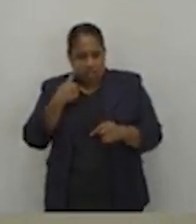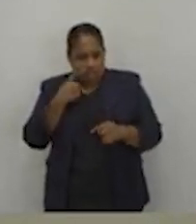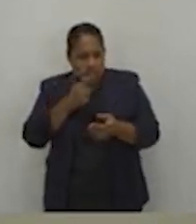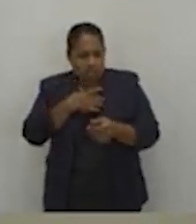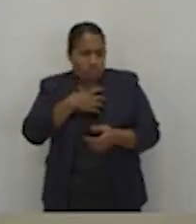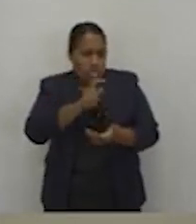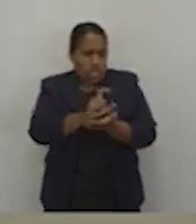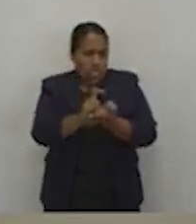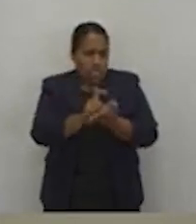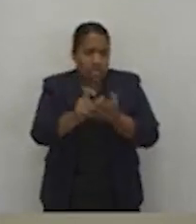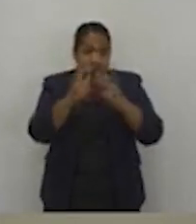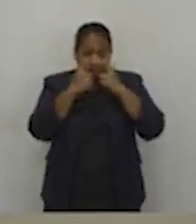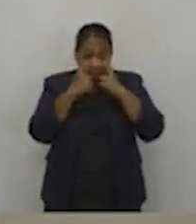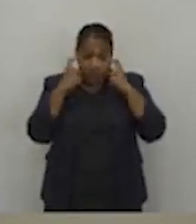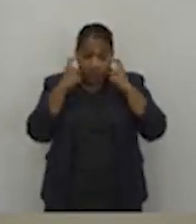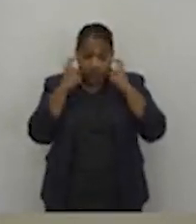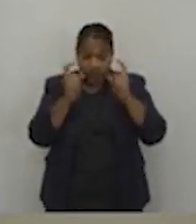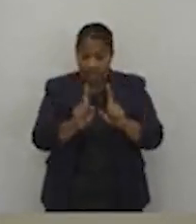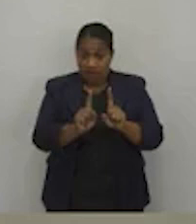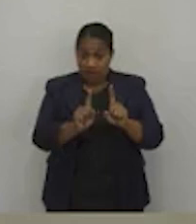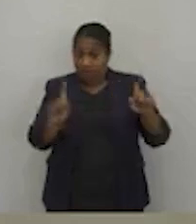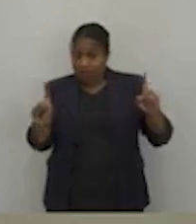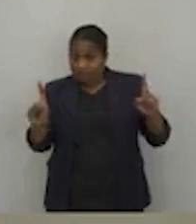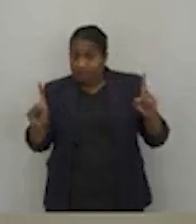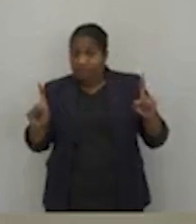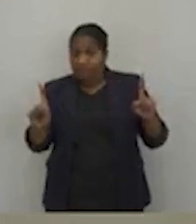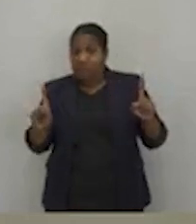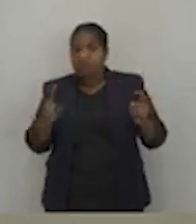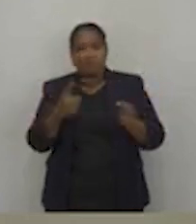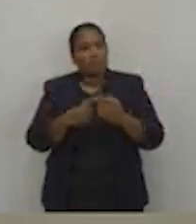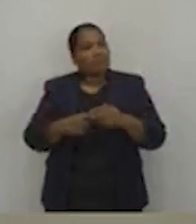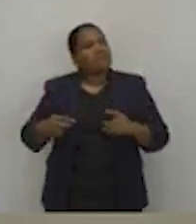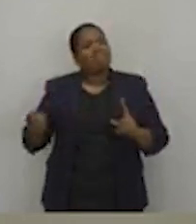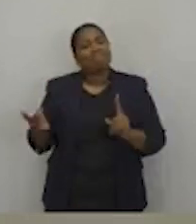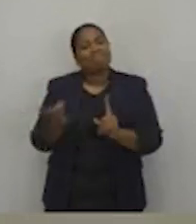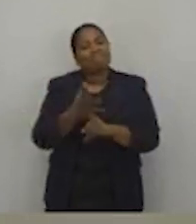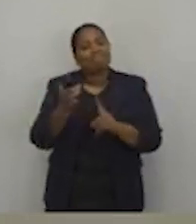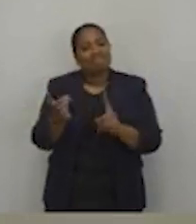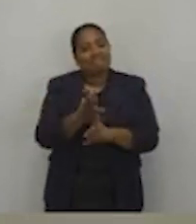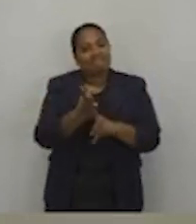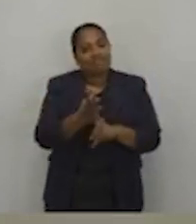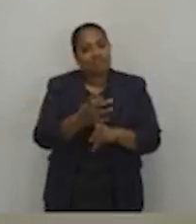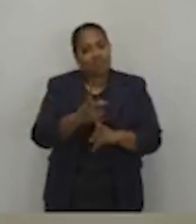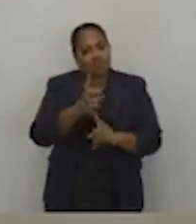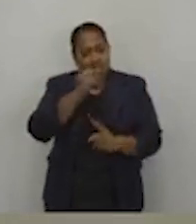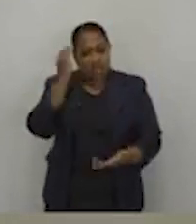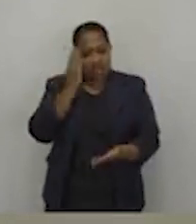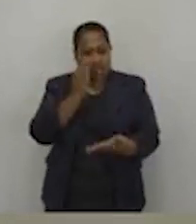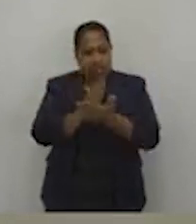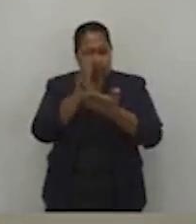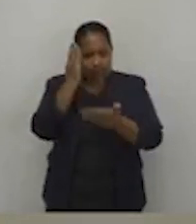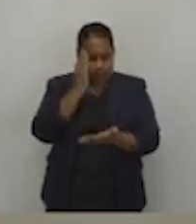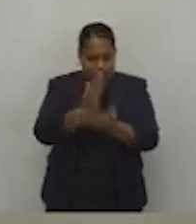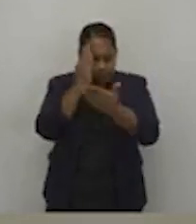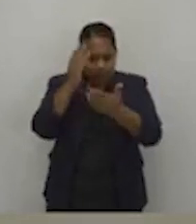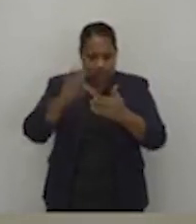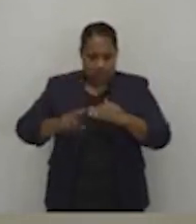wearing and physical distancing is absolutely essential to stop the virus from spreading.